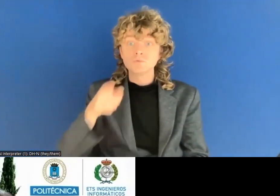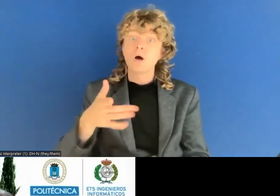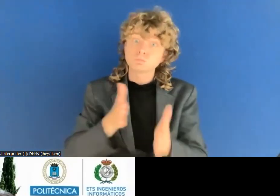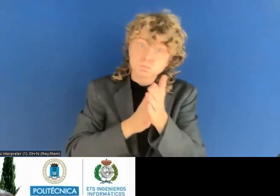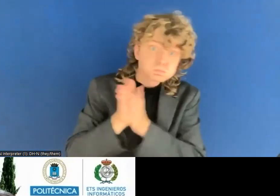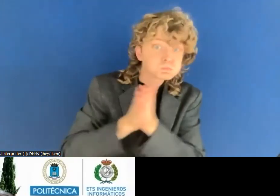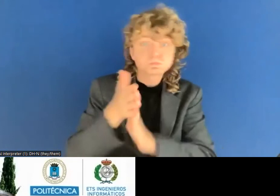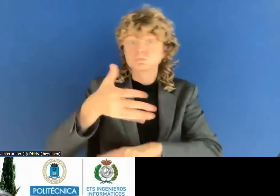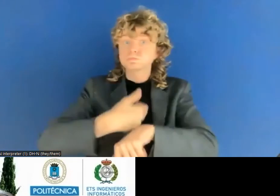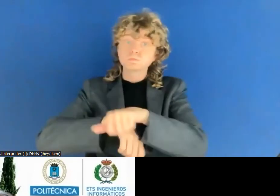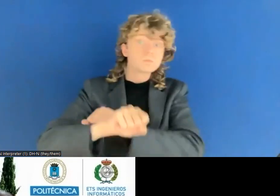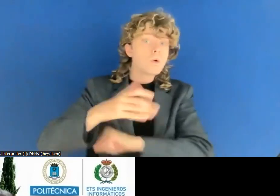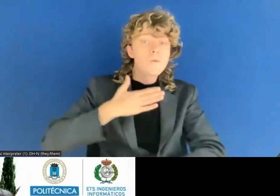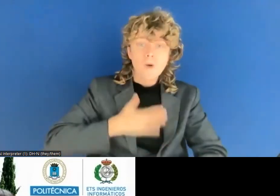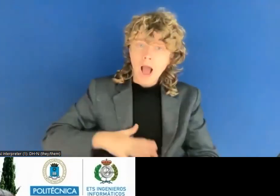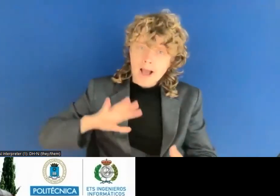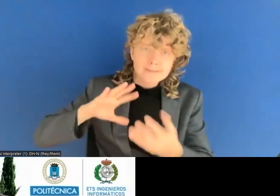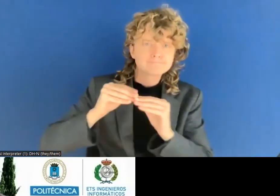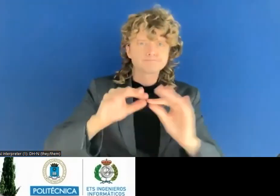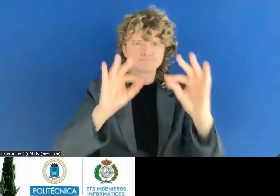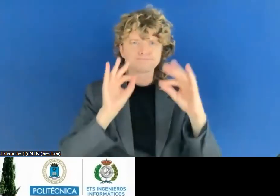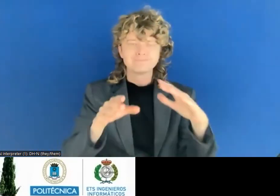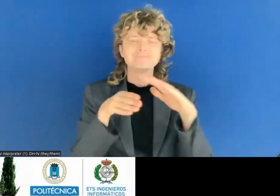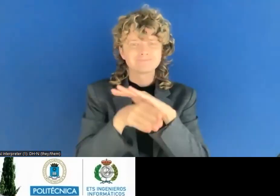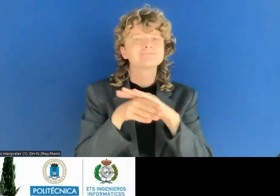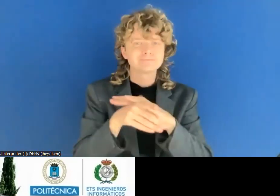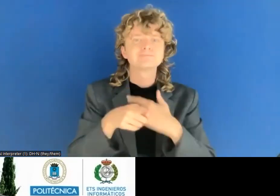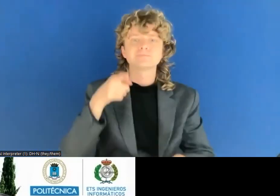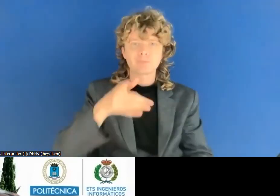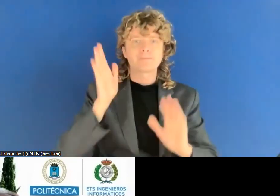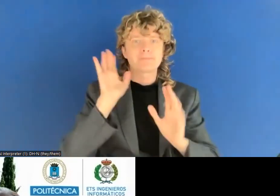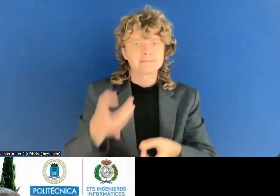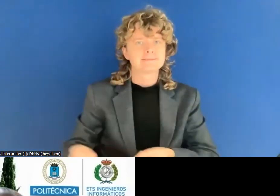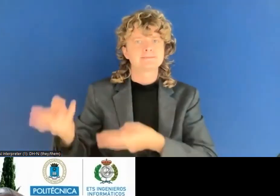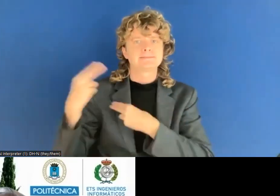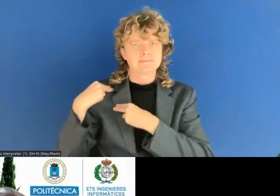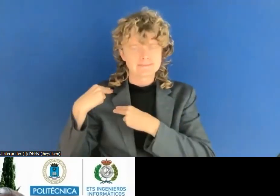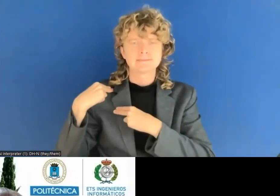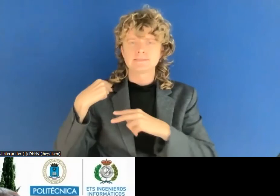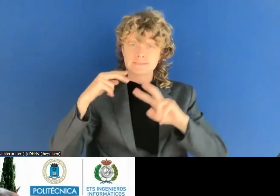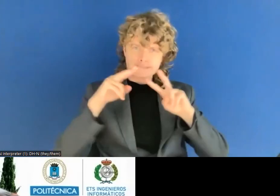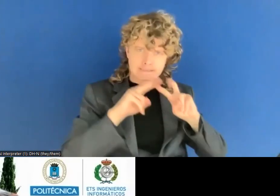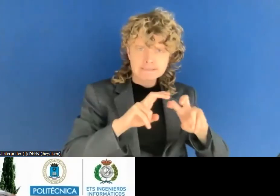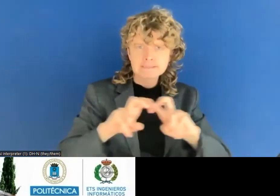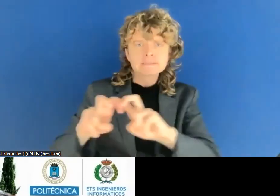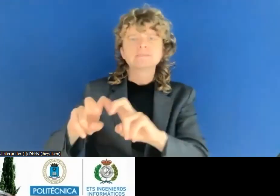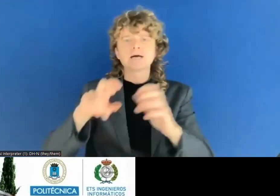you implement it. But if you're doing basic standardized user interfaces or interactions,